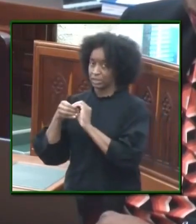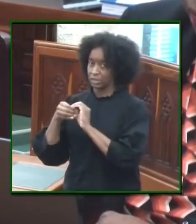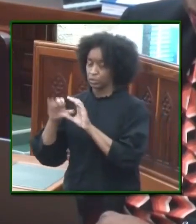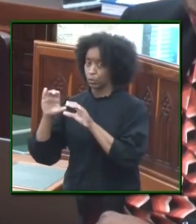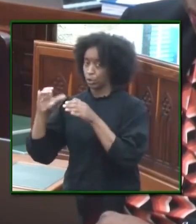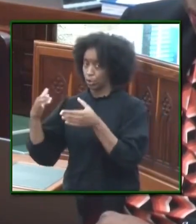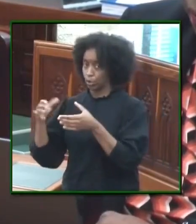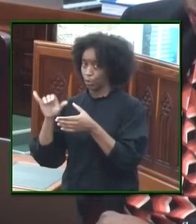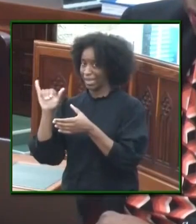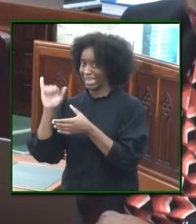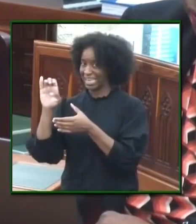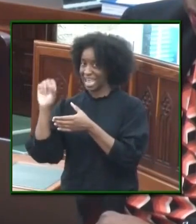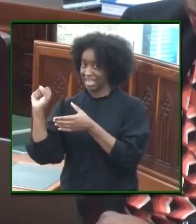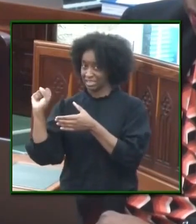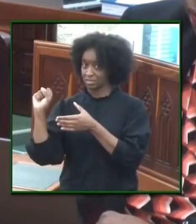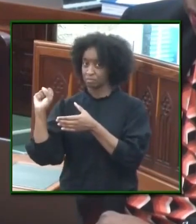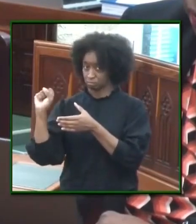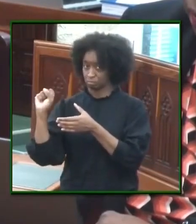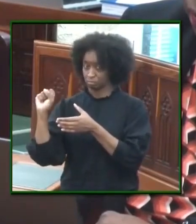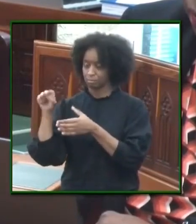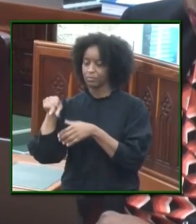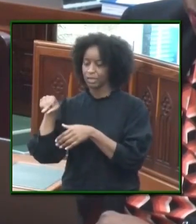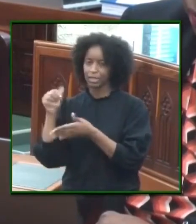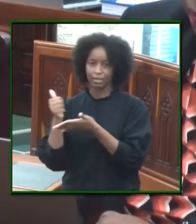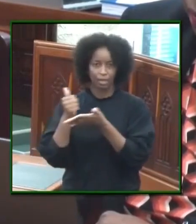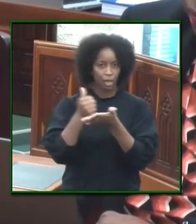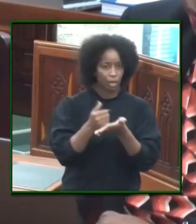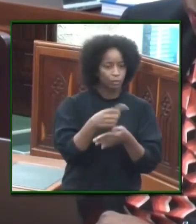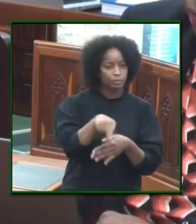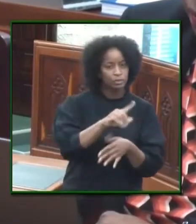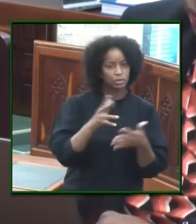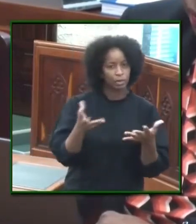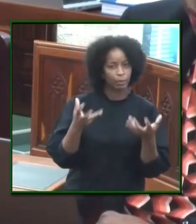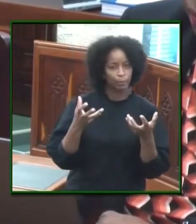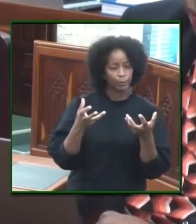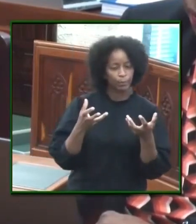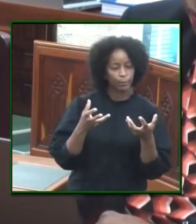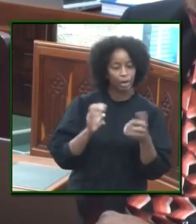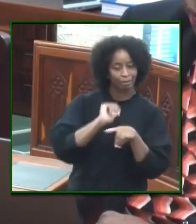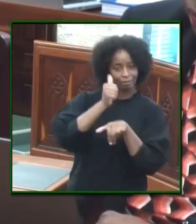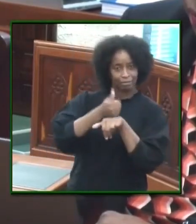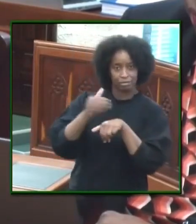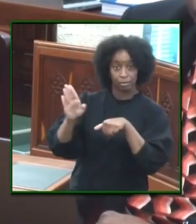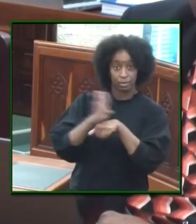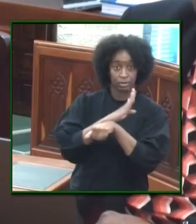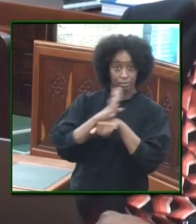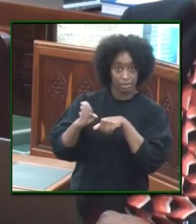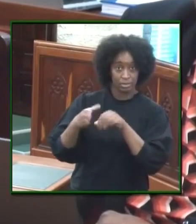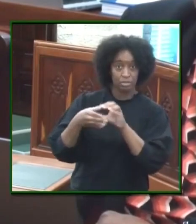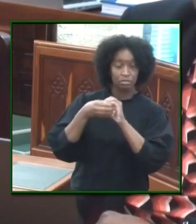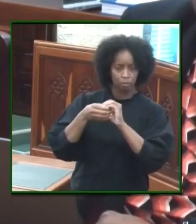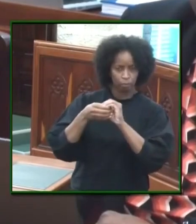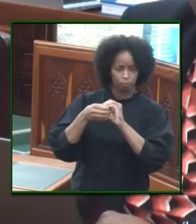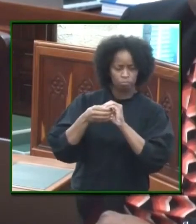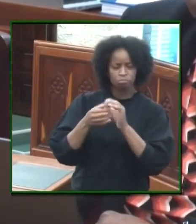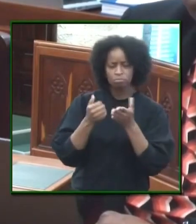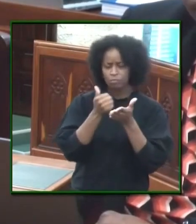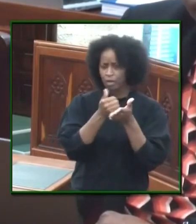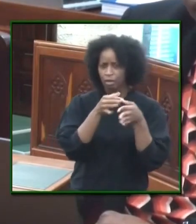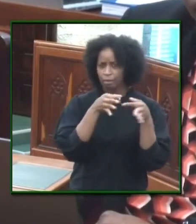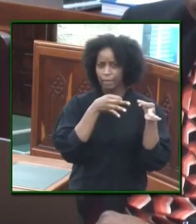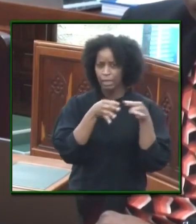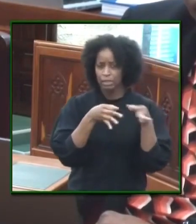who are interested in starting their own business to have an idea from the very onset as to what it is like